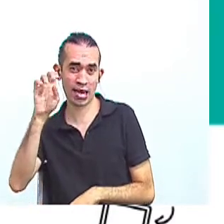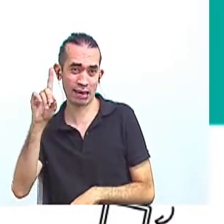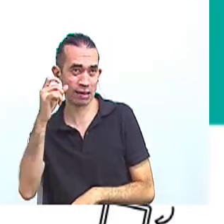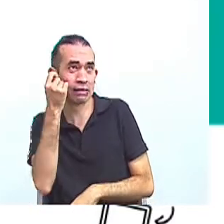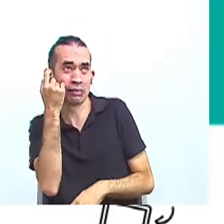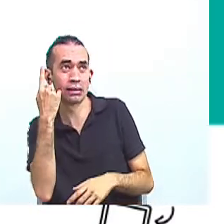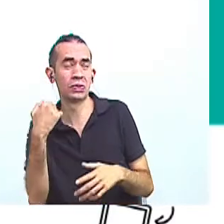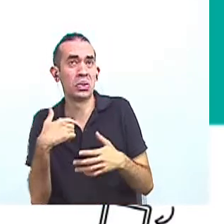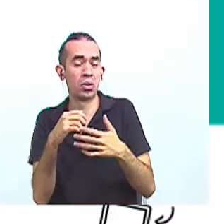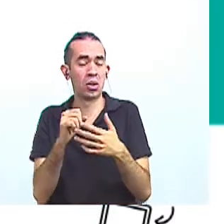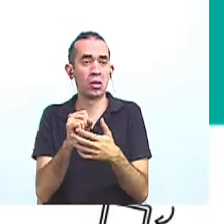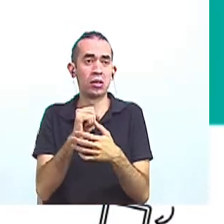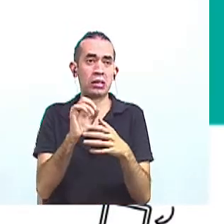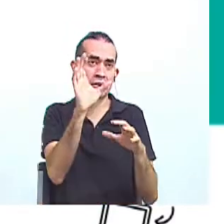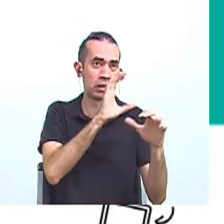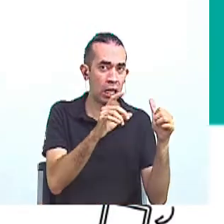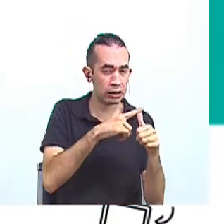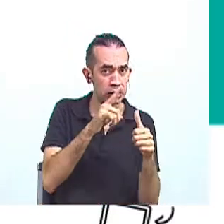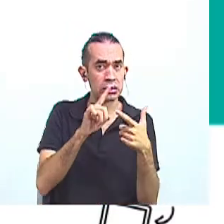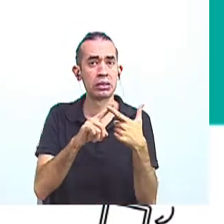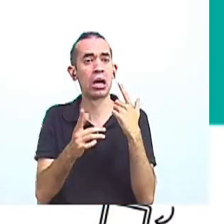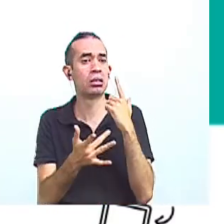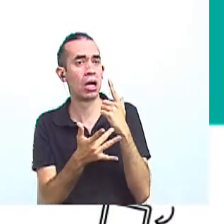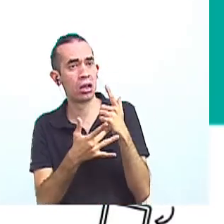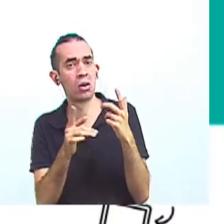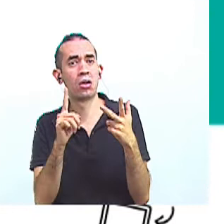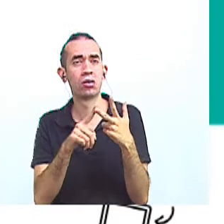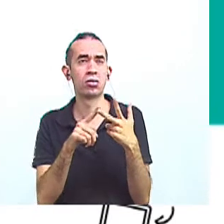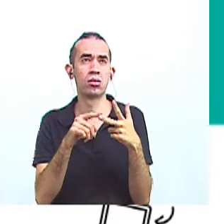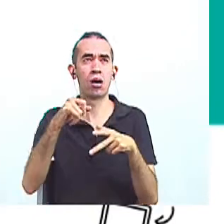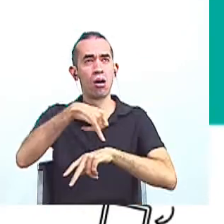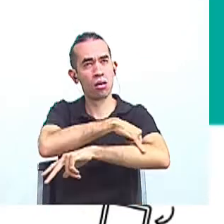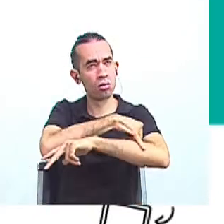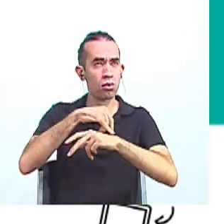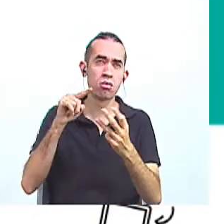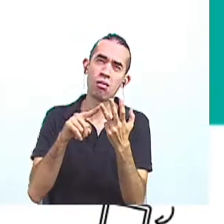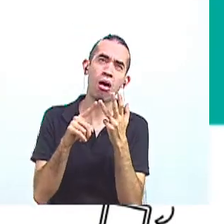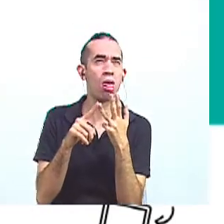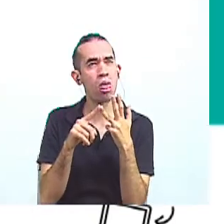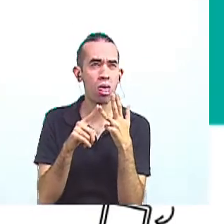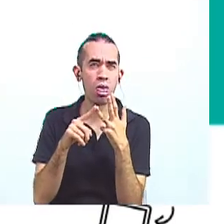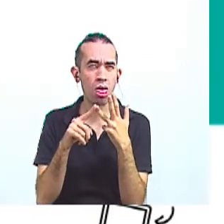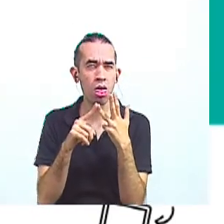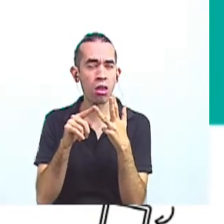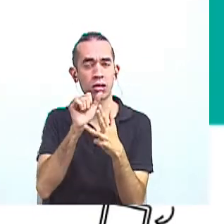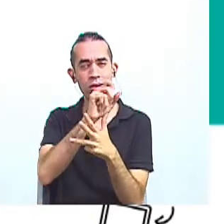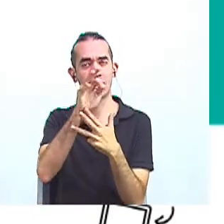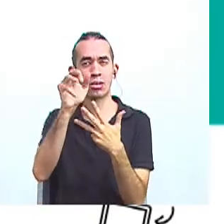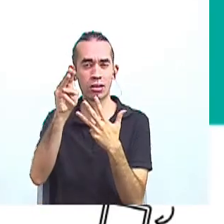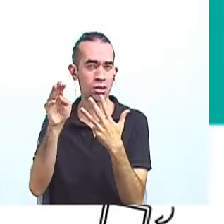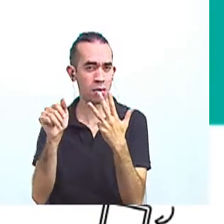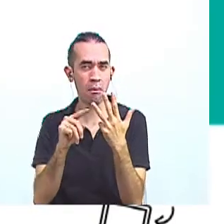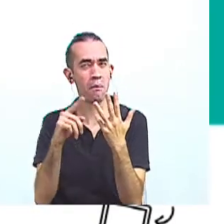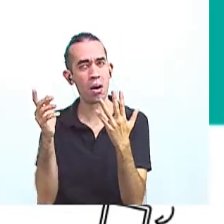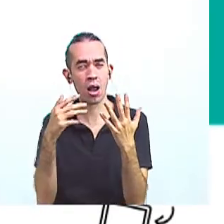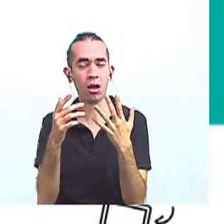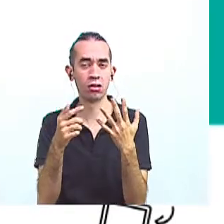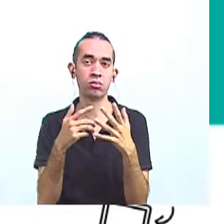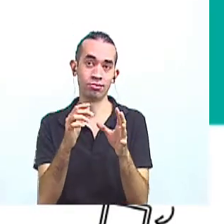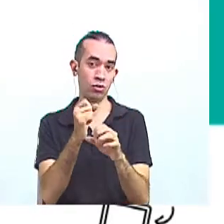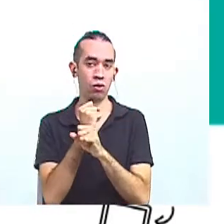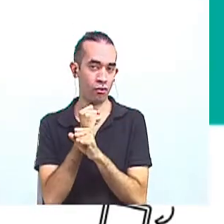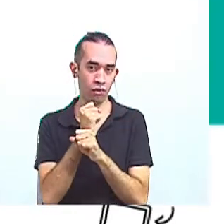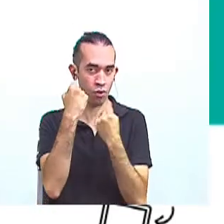science, technology, engineering. I'm not sure about the A. You see, that is not very strong. Then